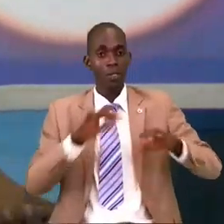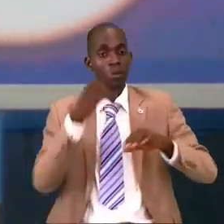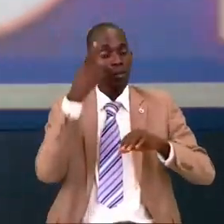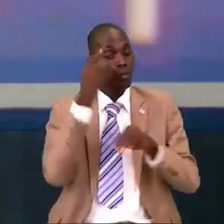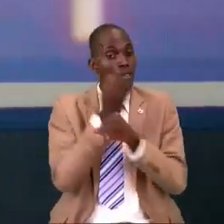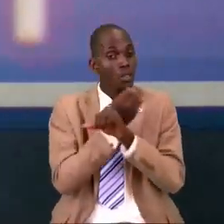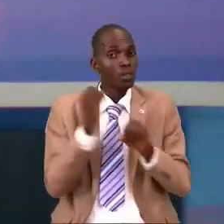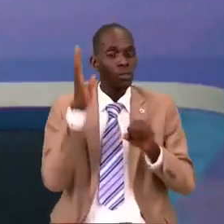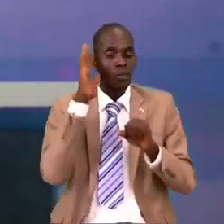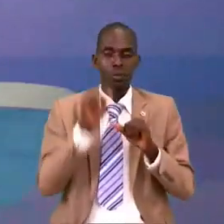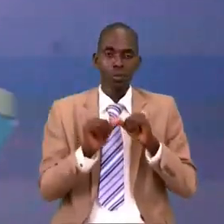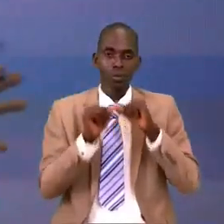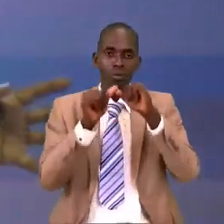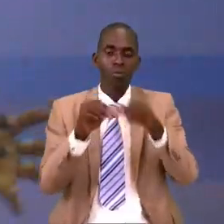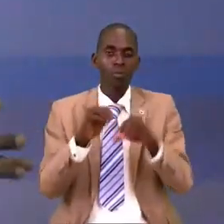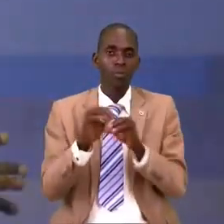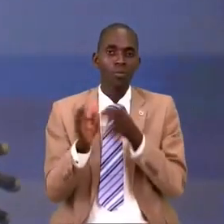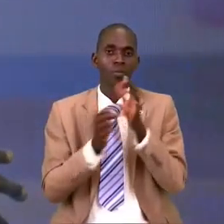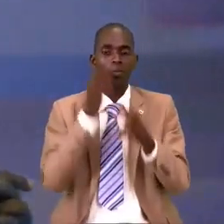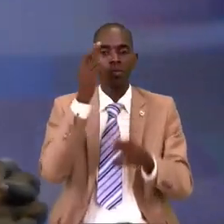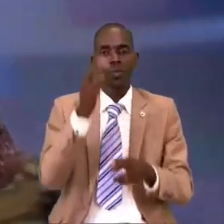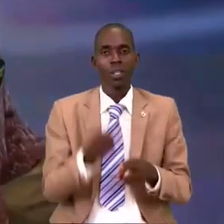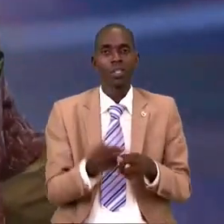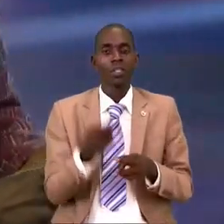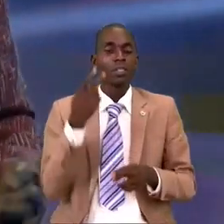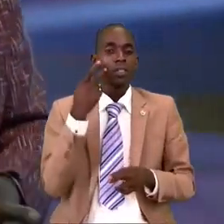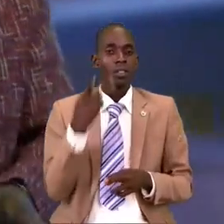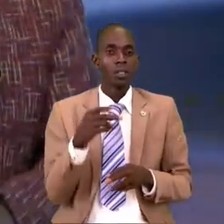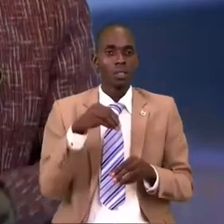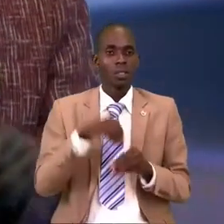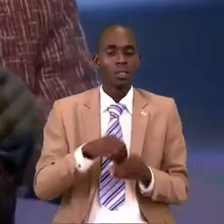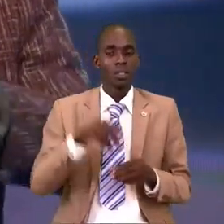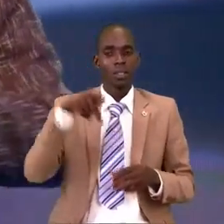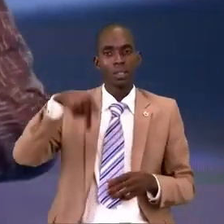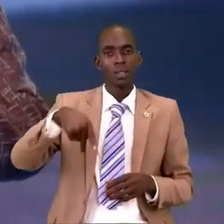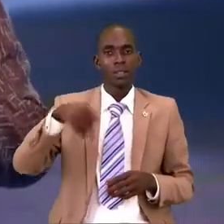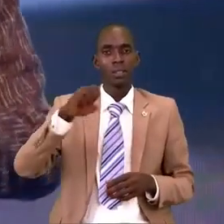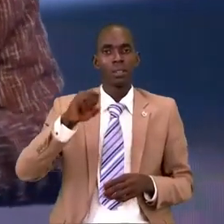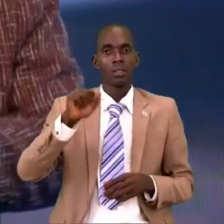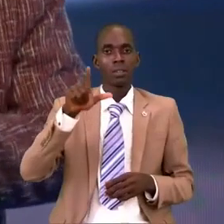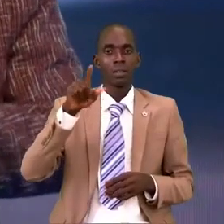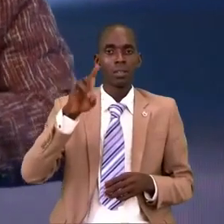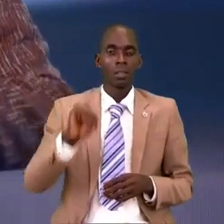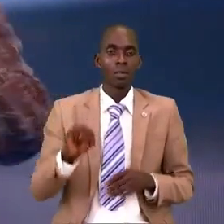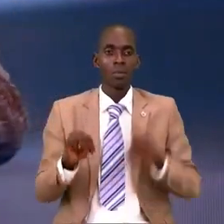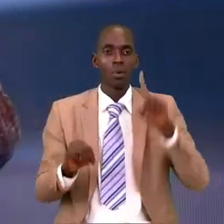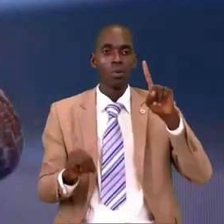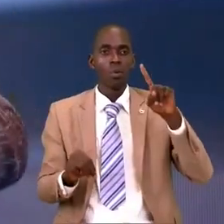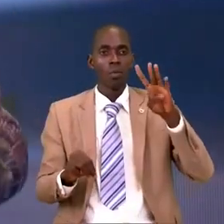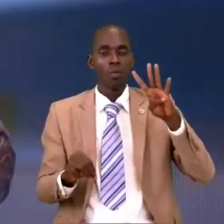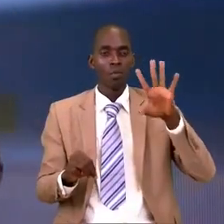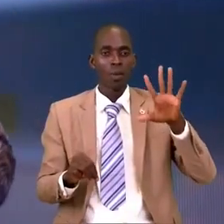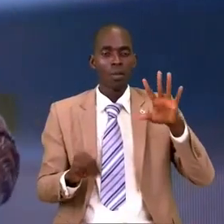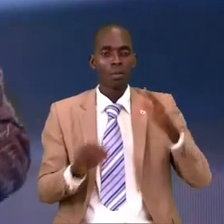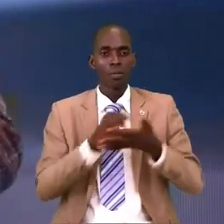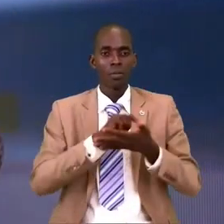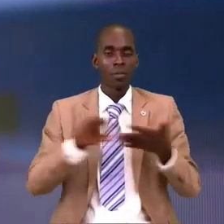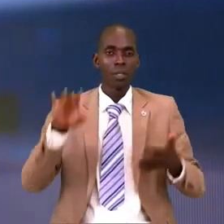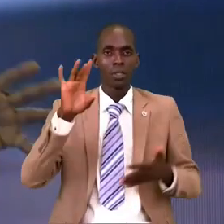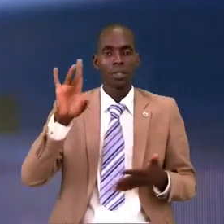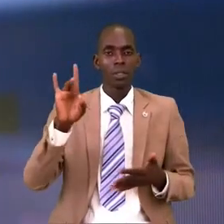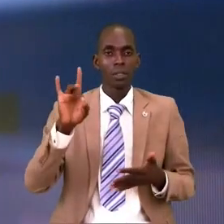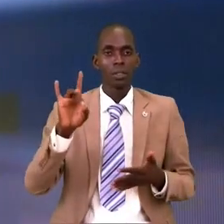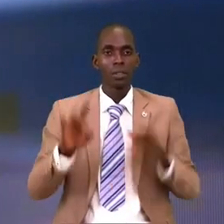reading from verse 8. In Psalm 145, reading from verse 8, the Lord is gracious and